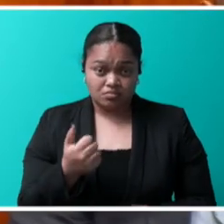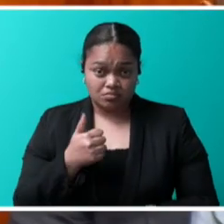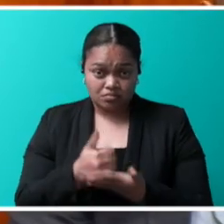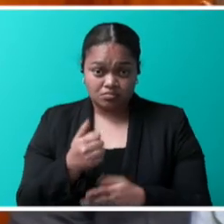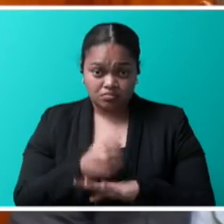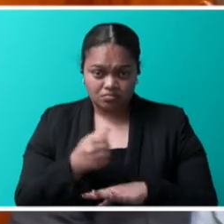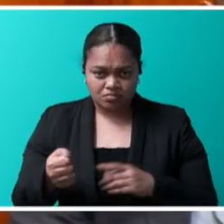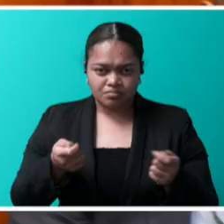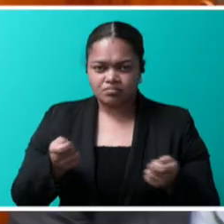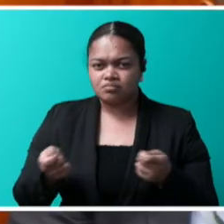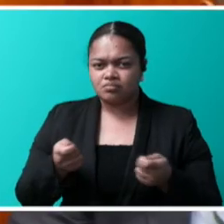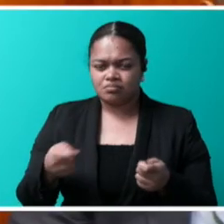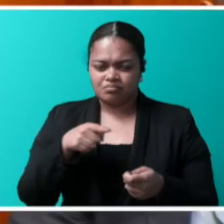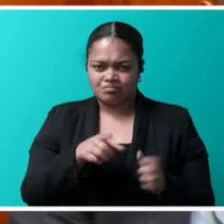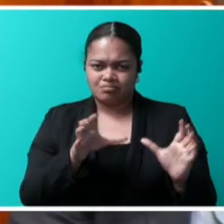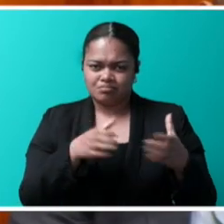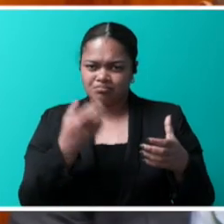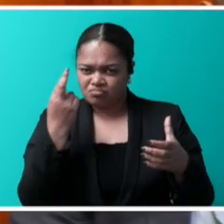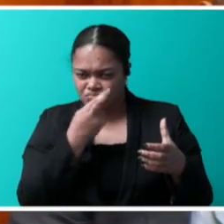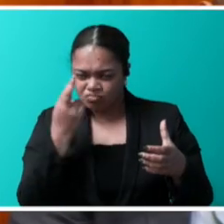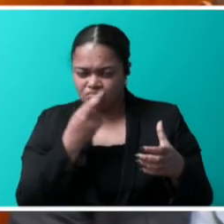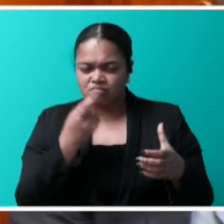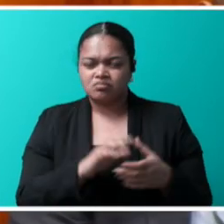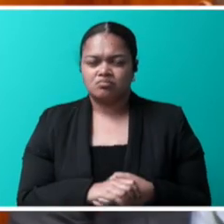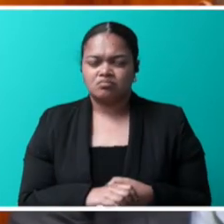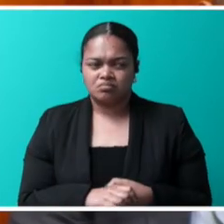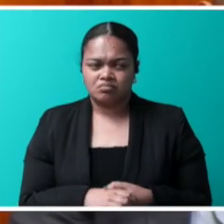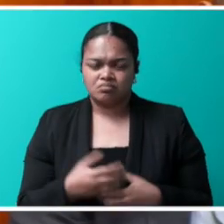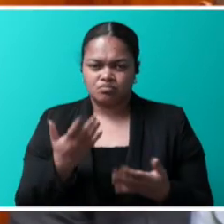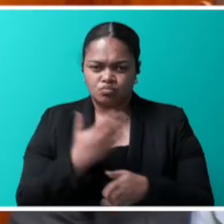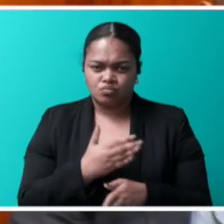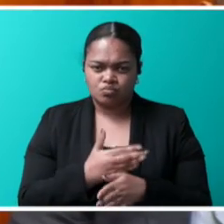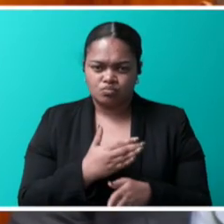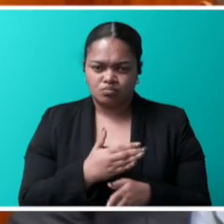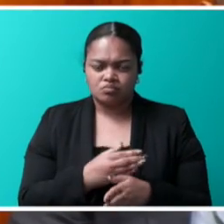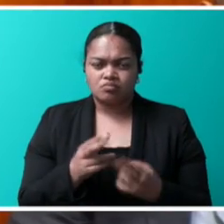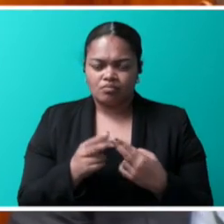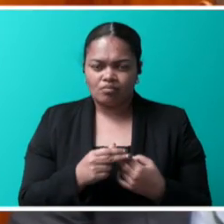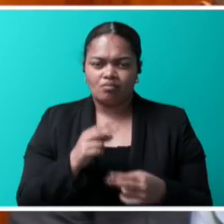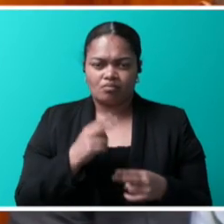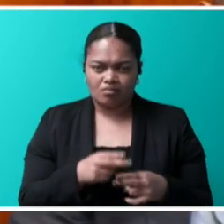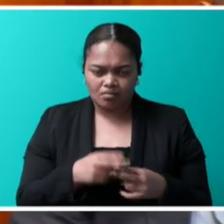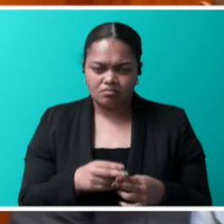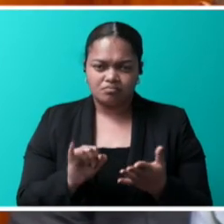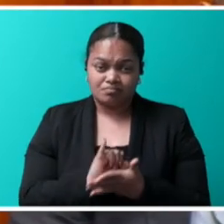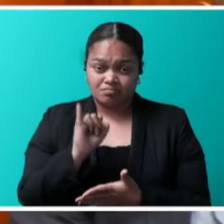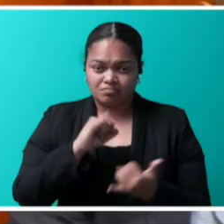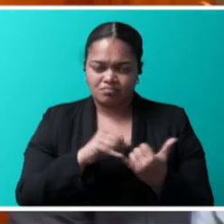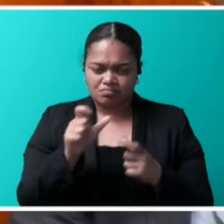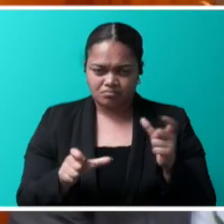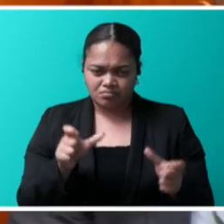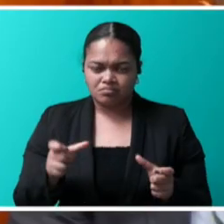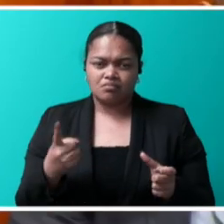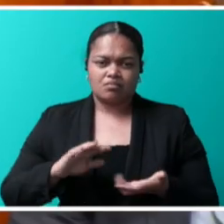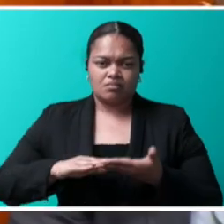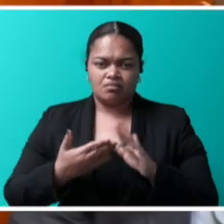managing biosecurity risks, facilitating safe trade, and working closely with farmers, industry stakeholders, and communities to